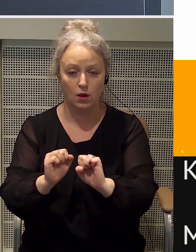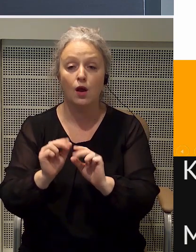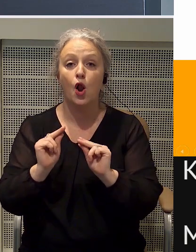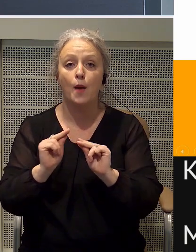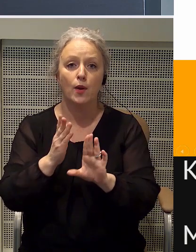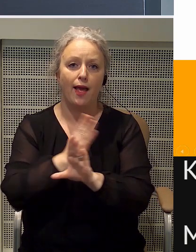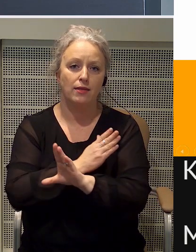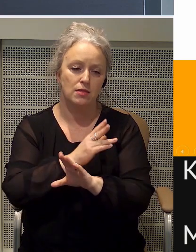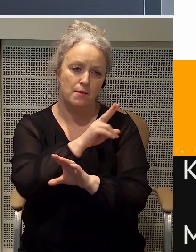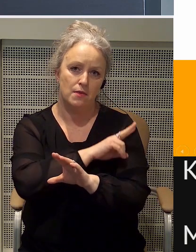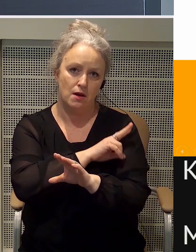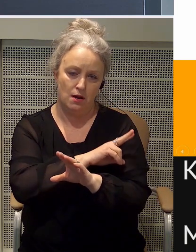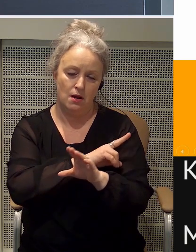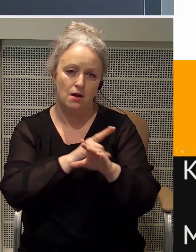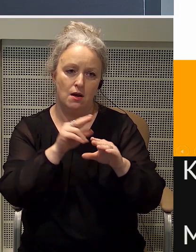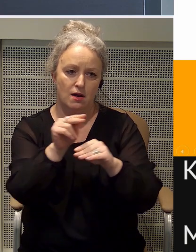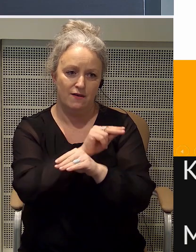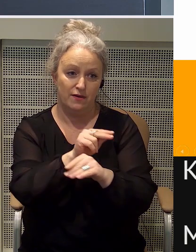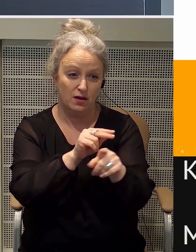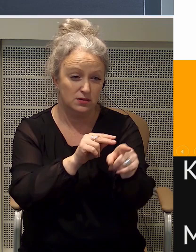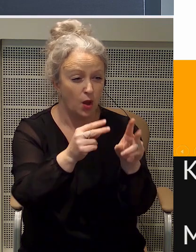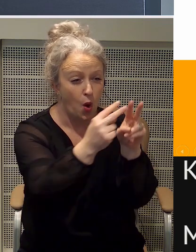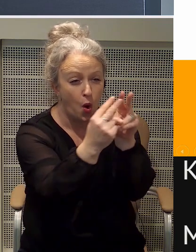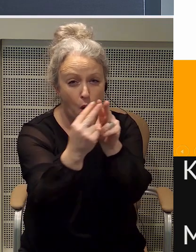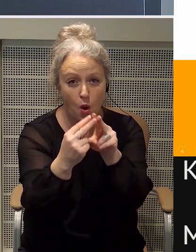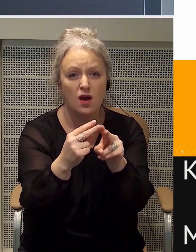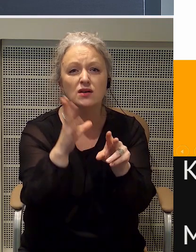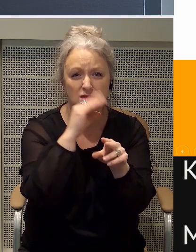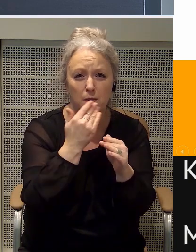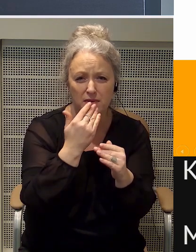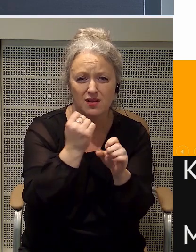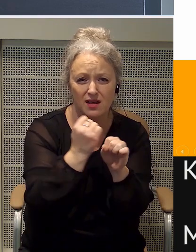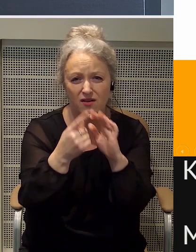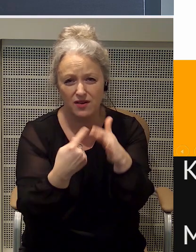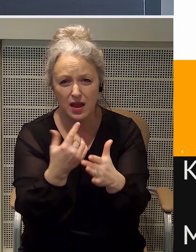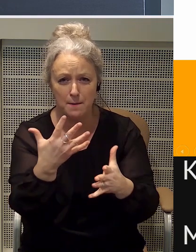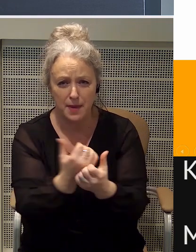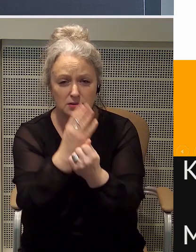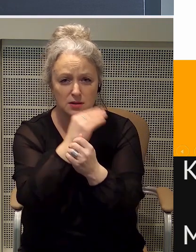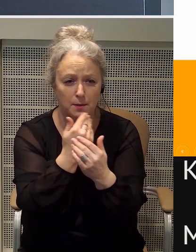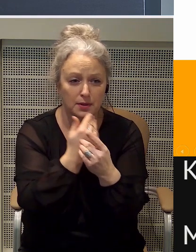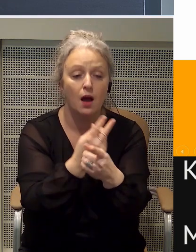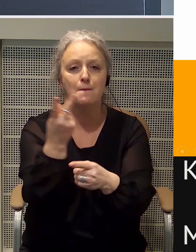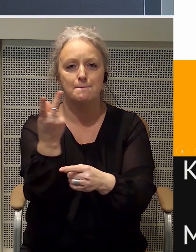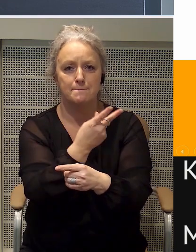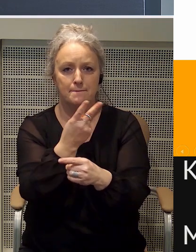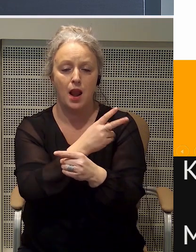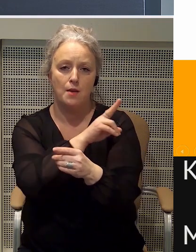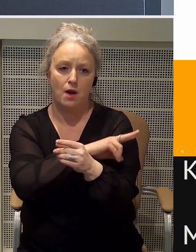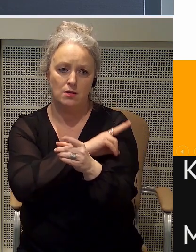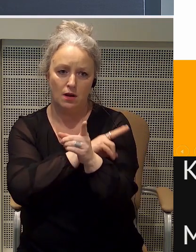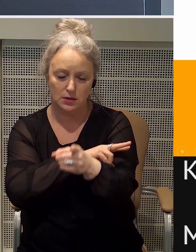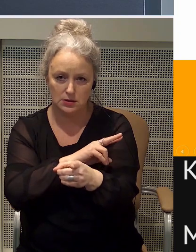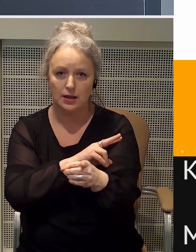Our board made a decision in only 1 hour. We had contacted the specialist before to